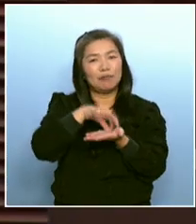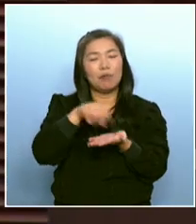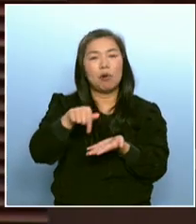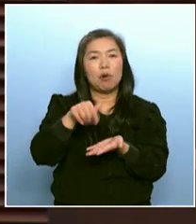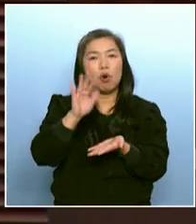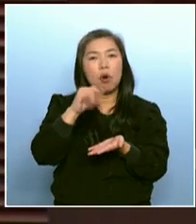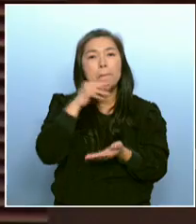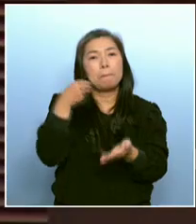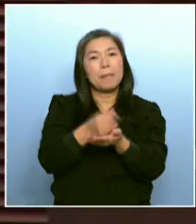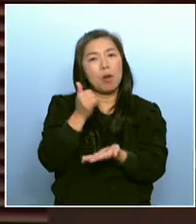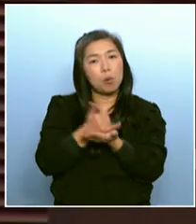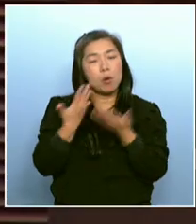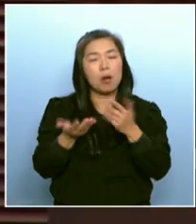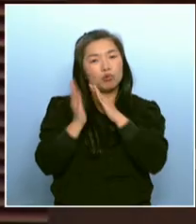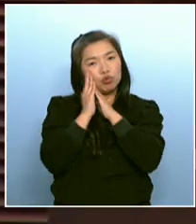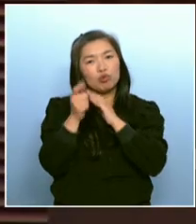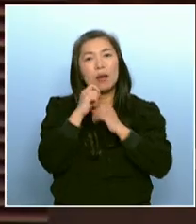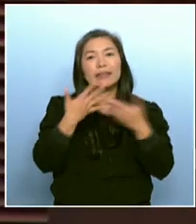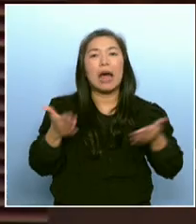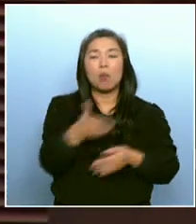residential care service, they could